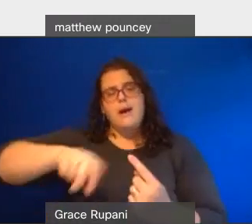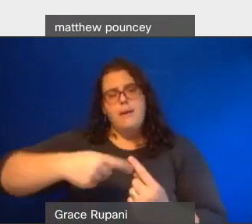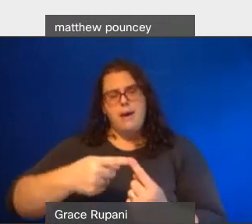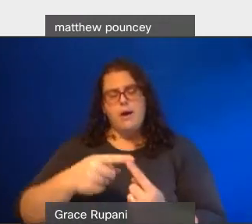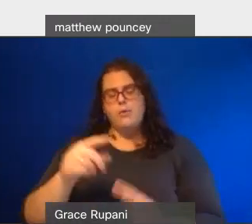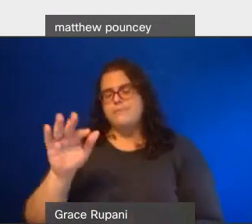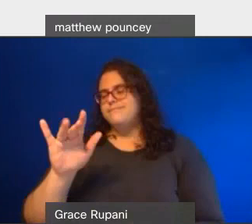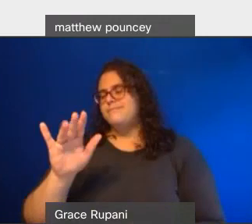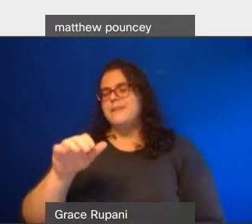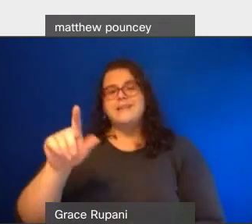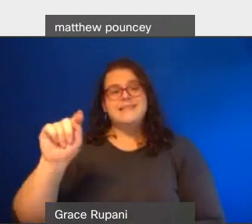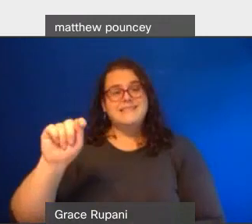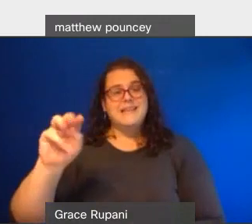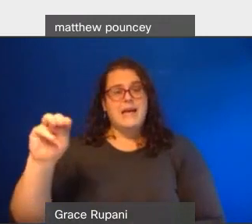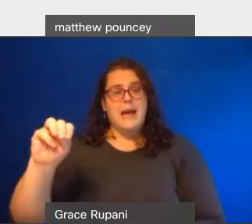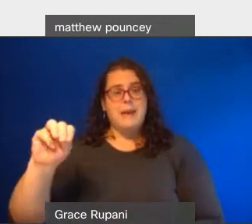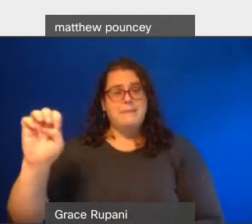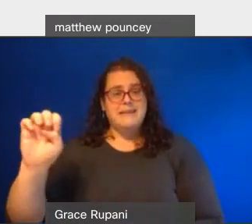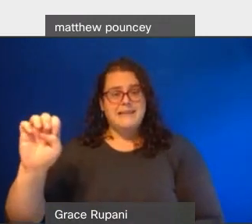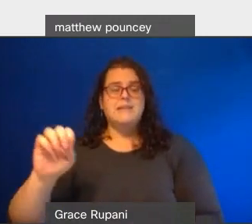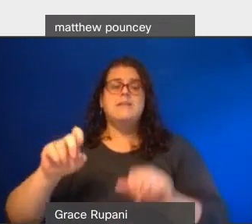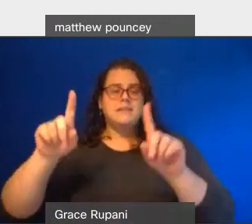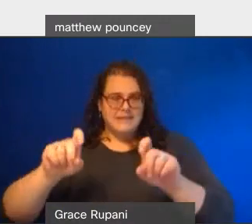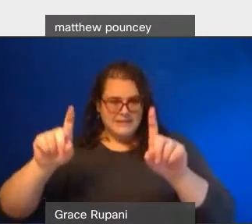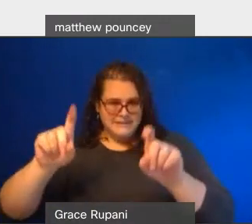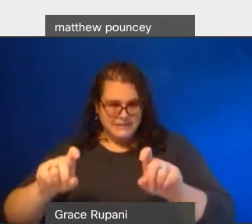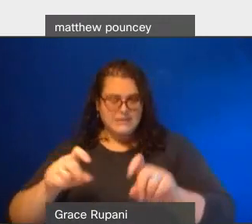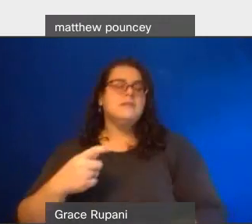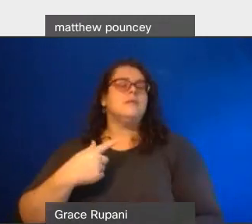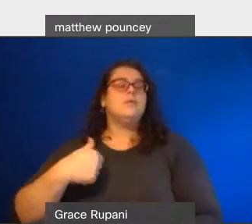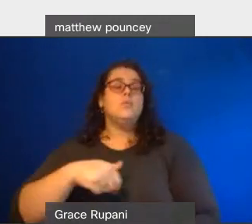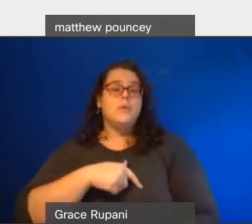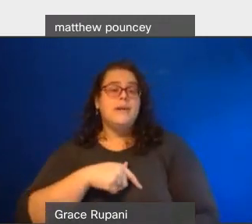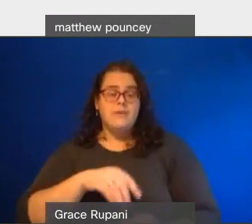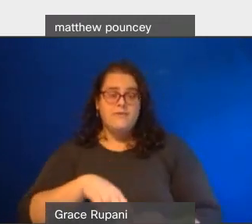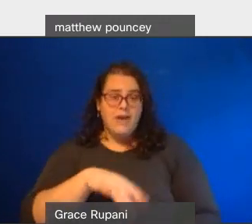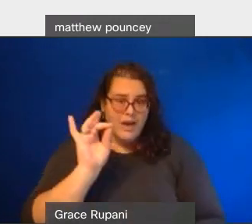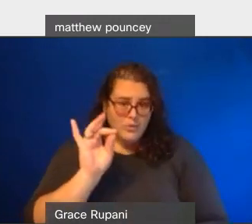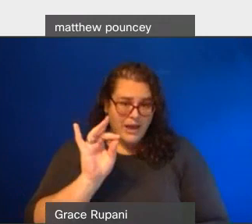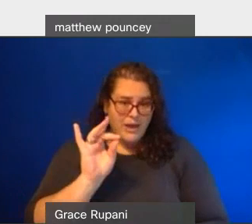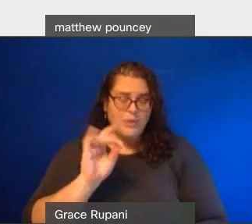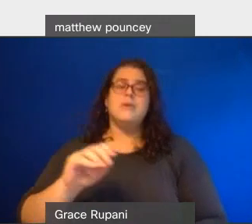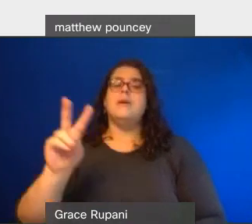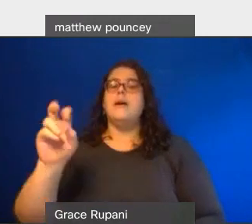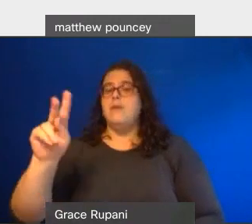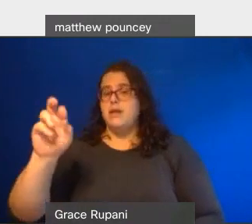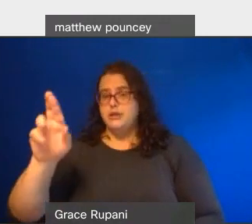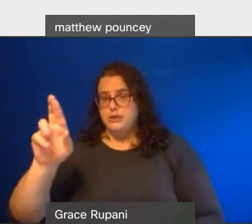TME testing, and we have since learned that the vendor is opening up additional testing